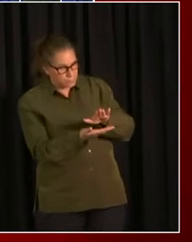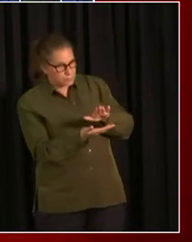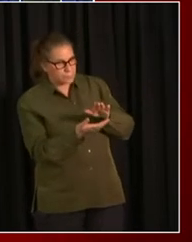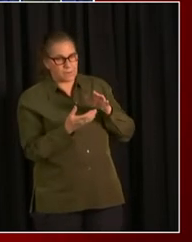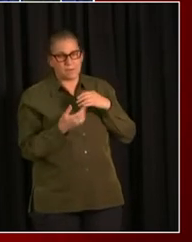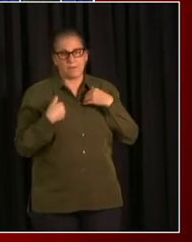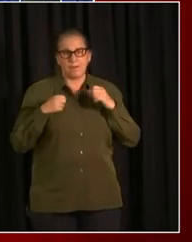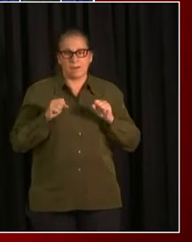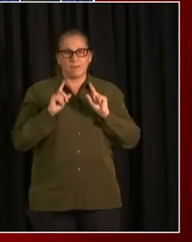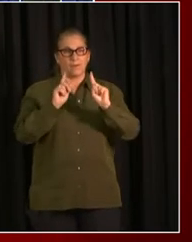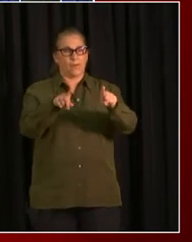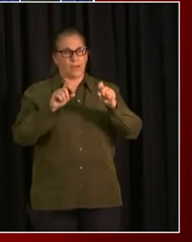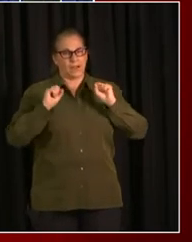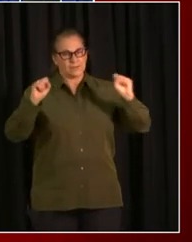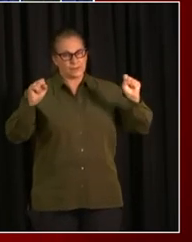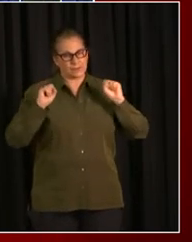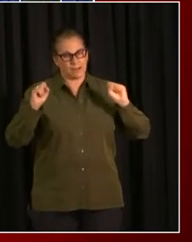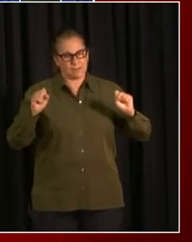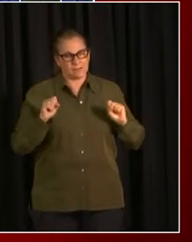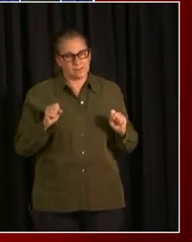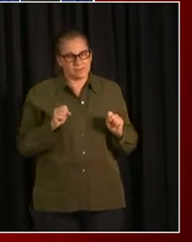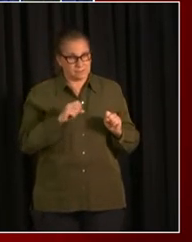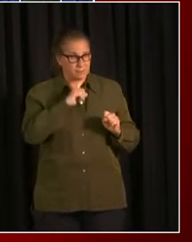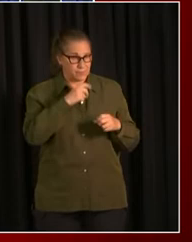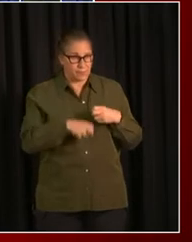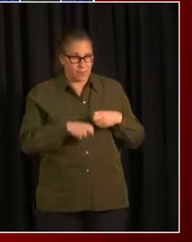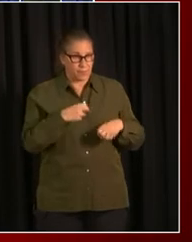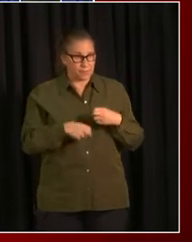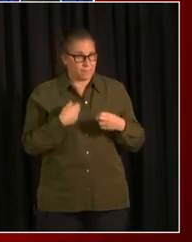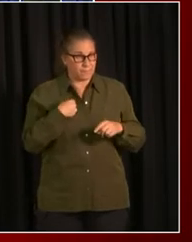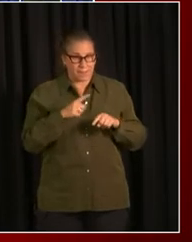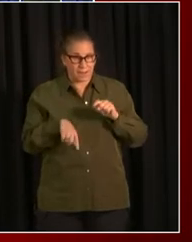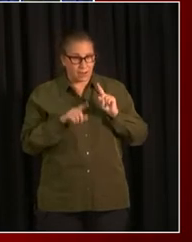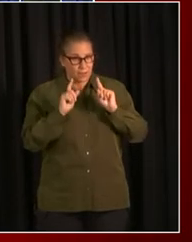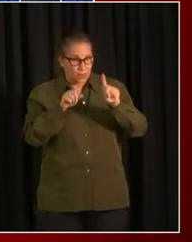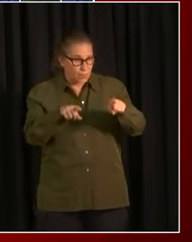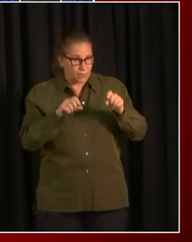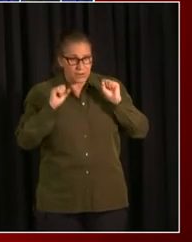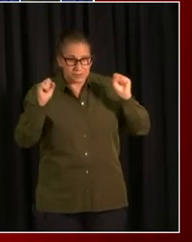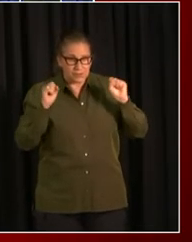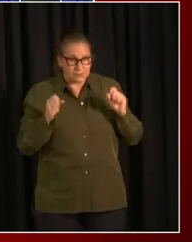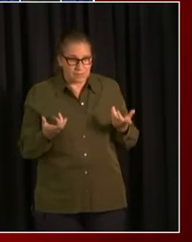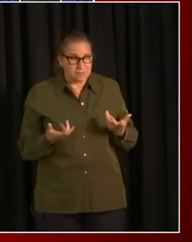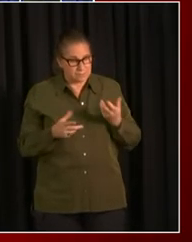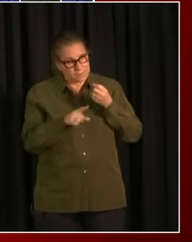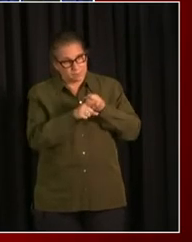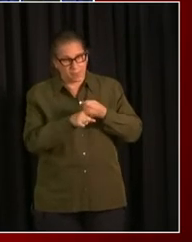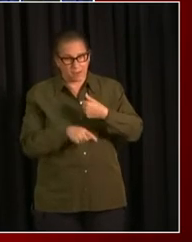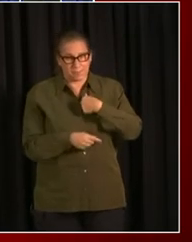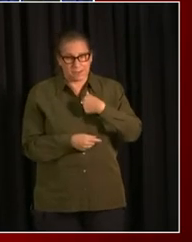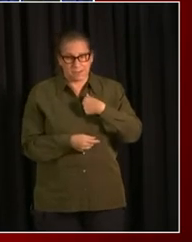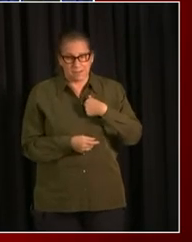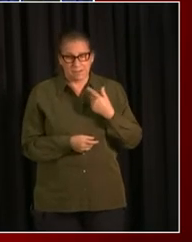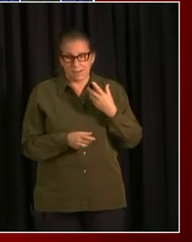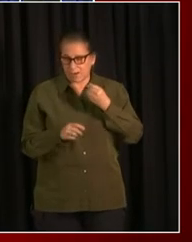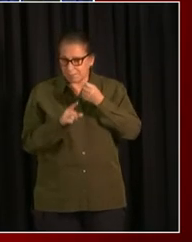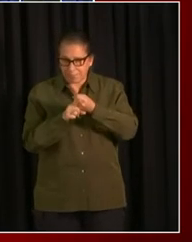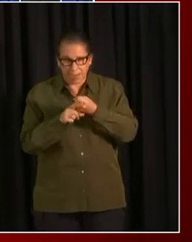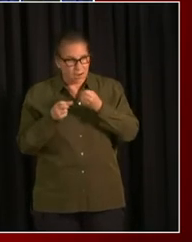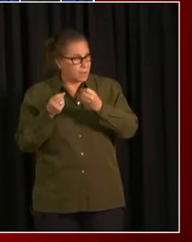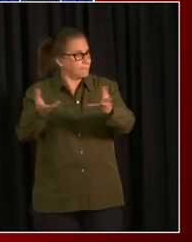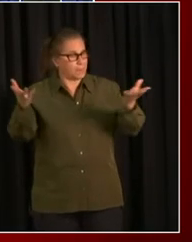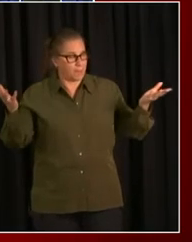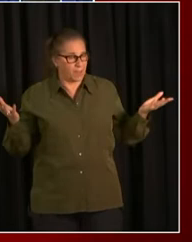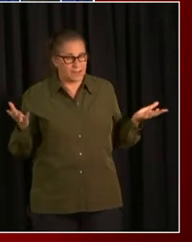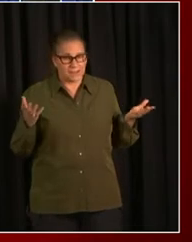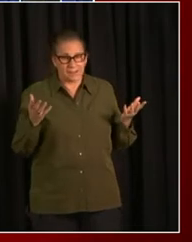exercise? Because this is a real problem that is affecting muscle mass, all kinds of